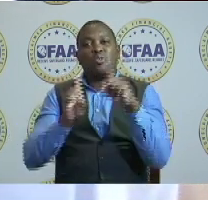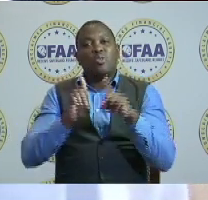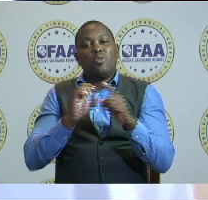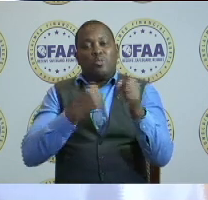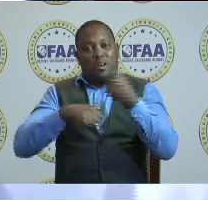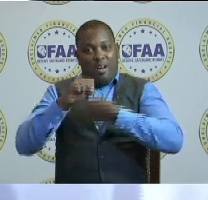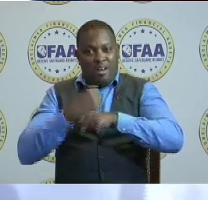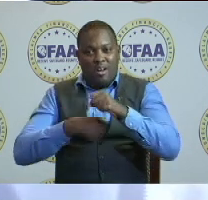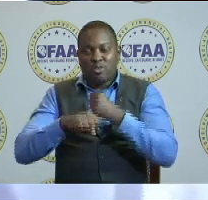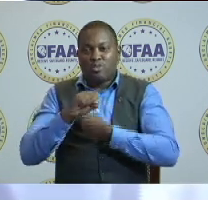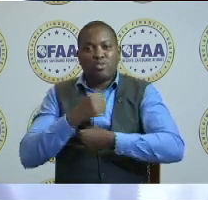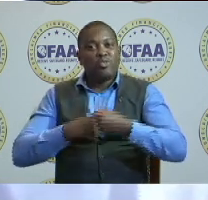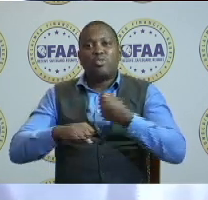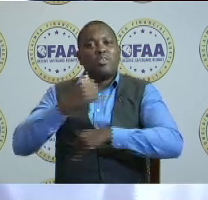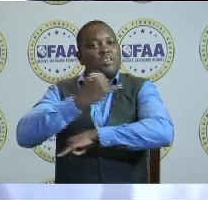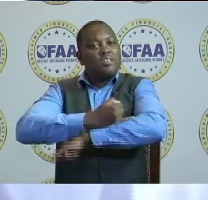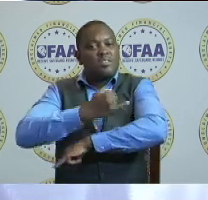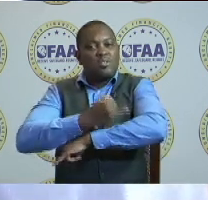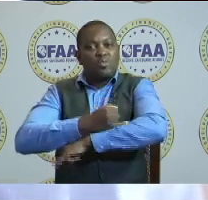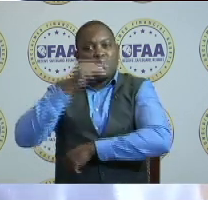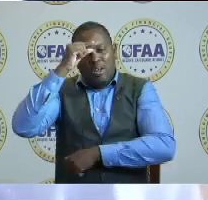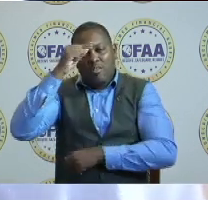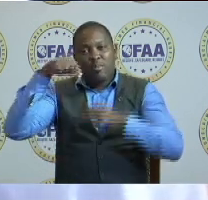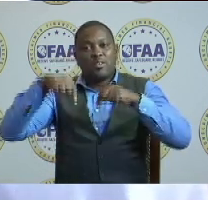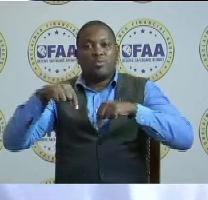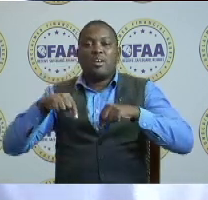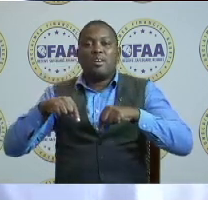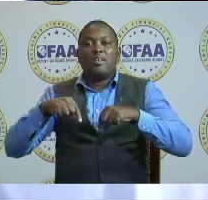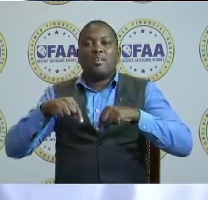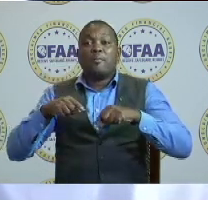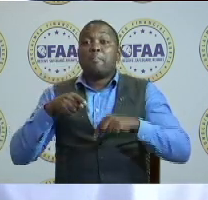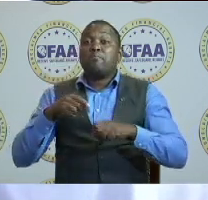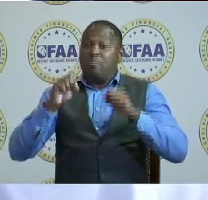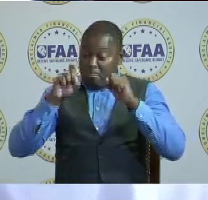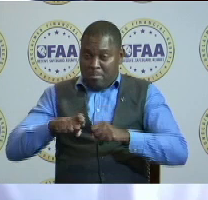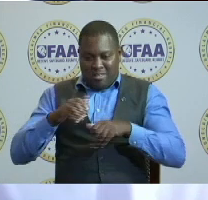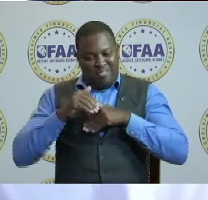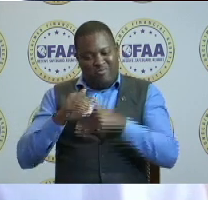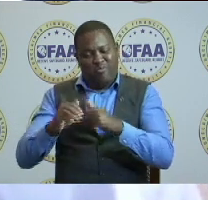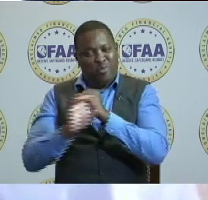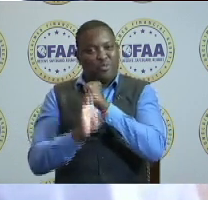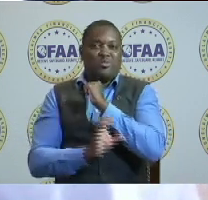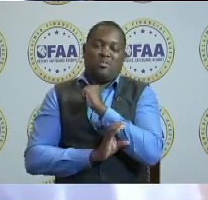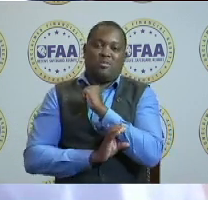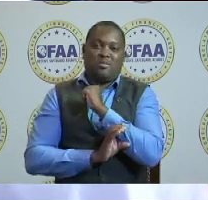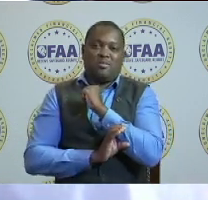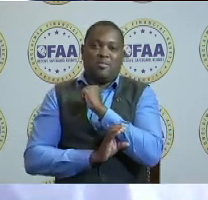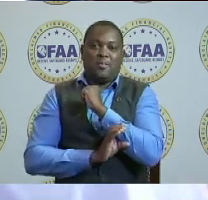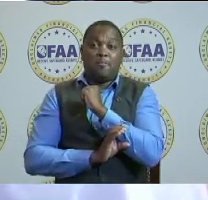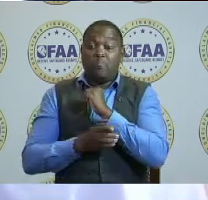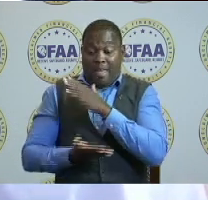by state agencies in this country. And so the provisions of the Constitution that underpin and